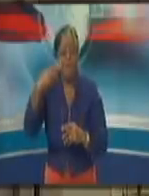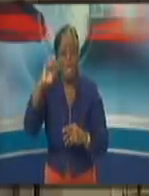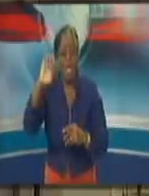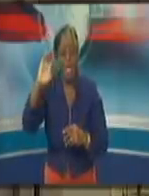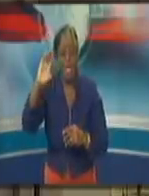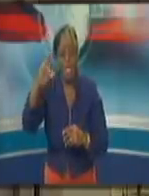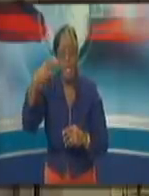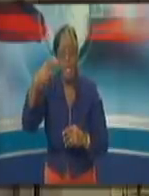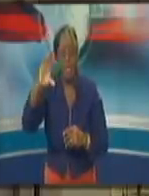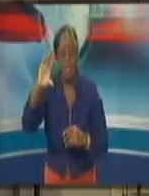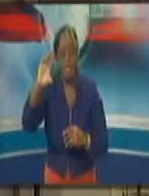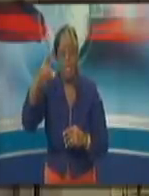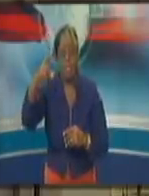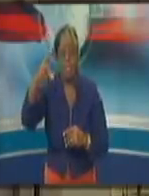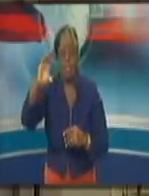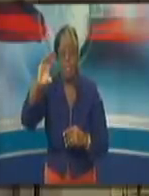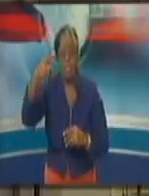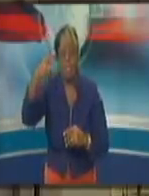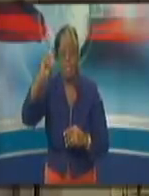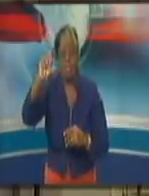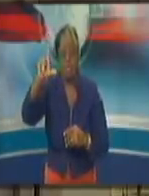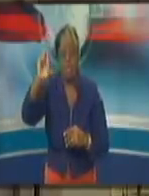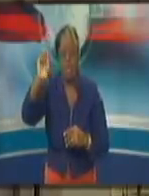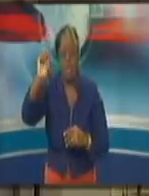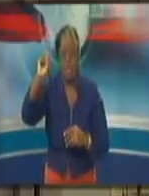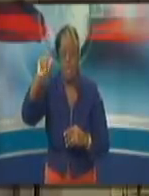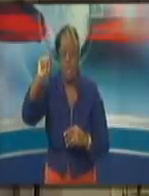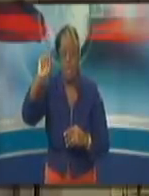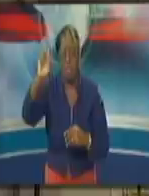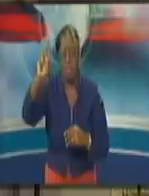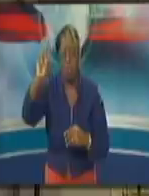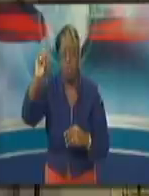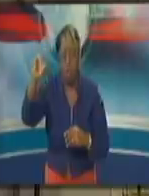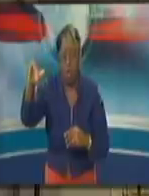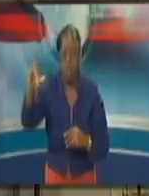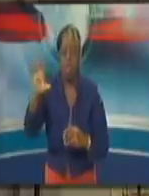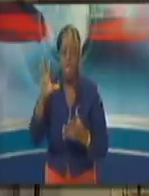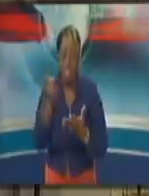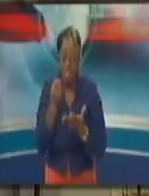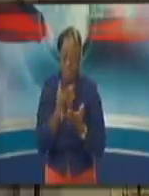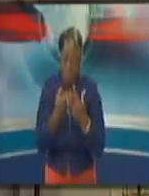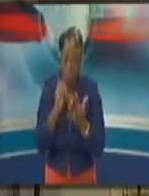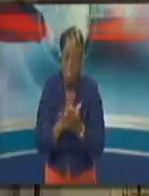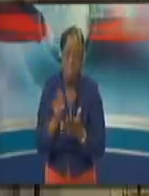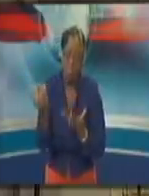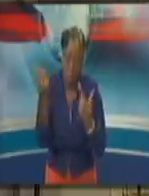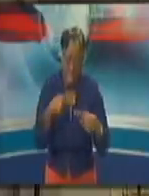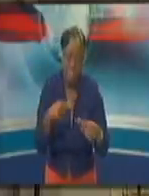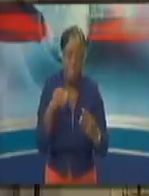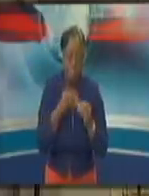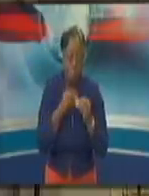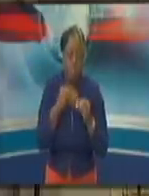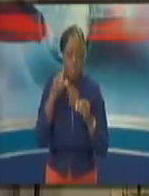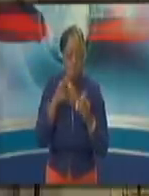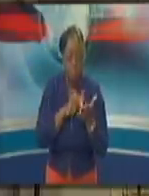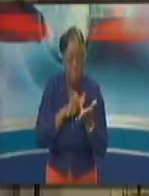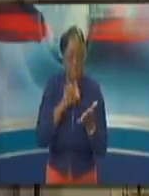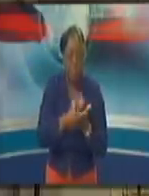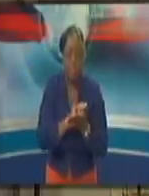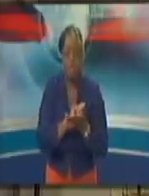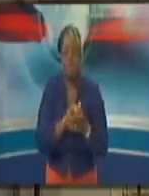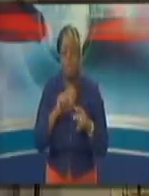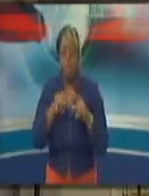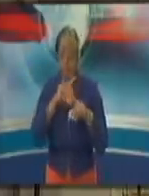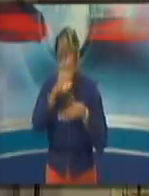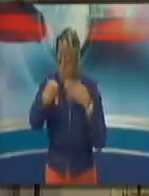managing that, and we have a shipment coming in on the 27th of April. So out of the whole CDAP menu of